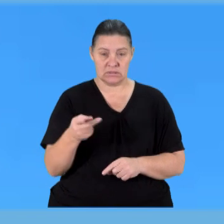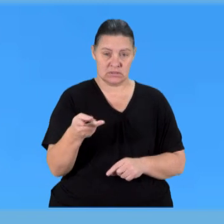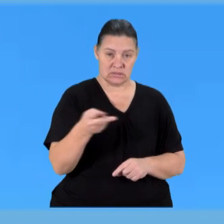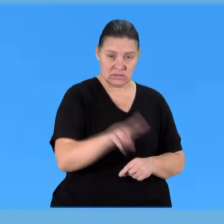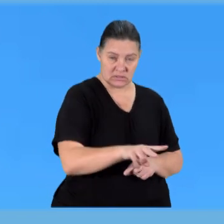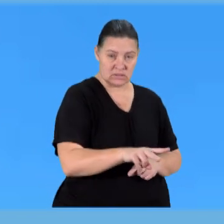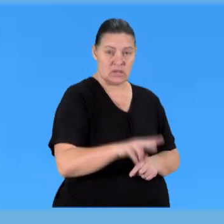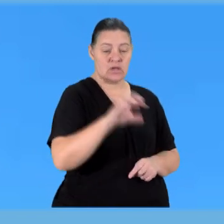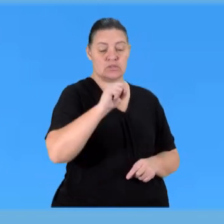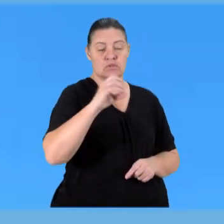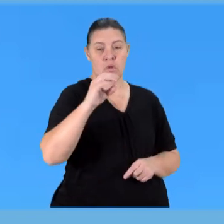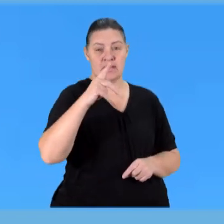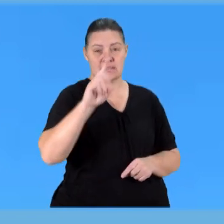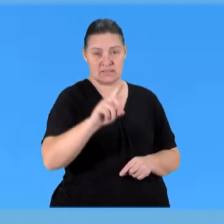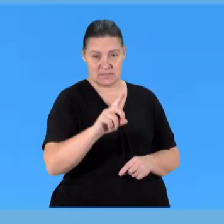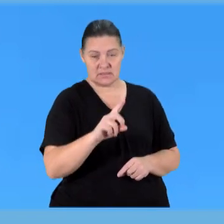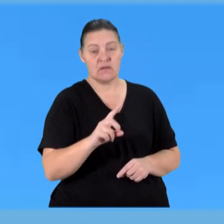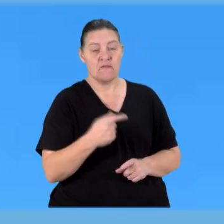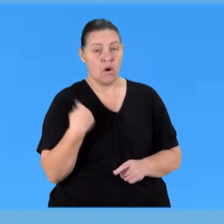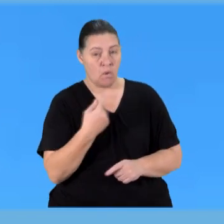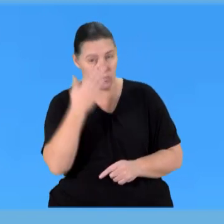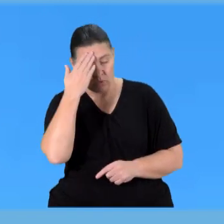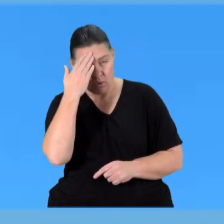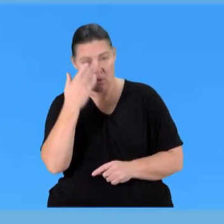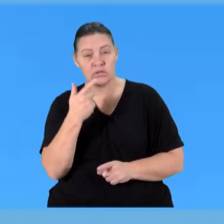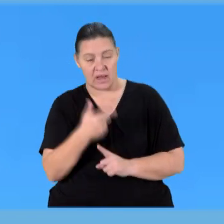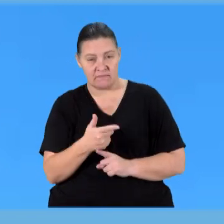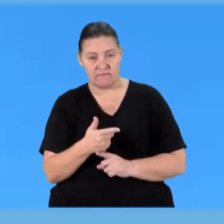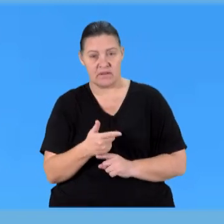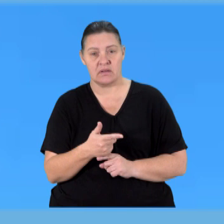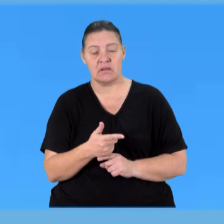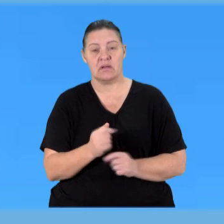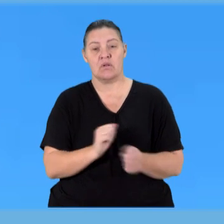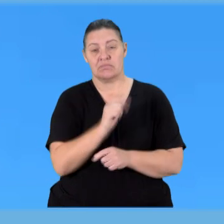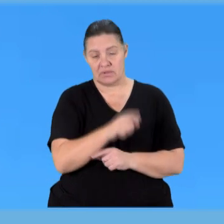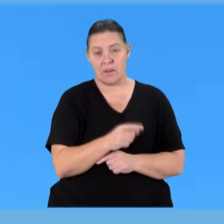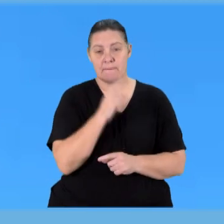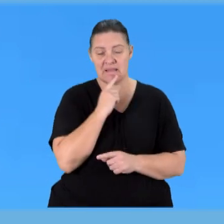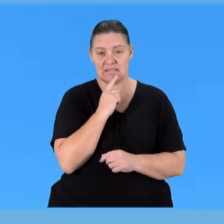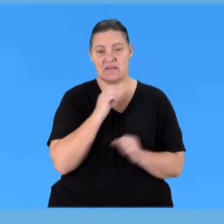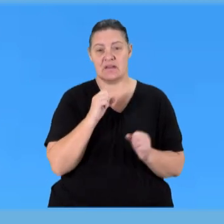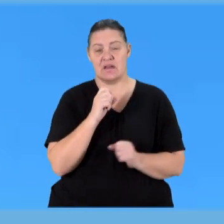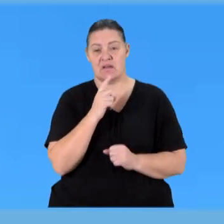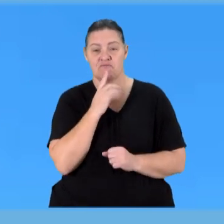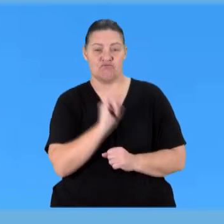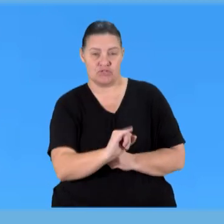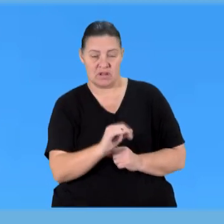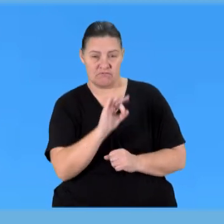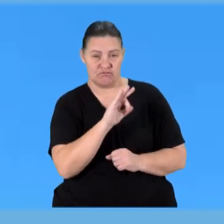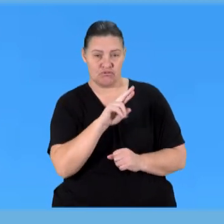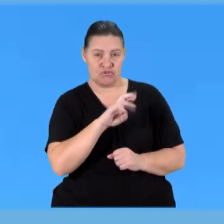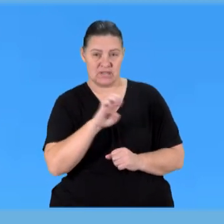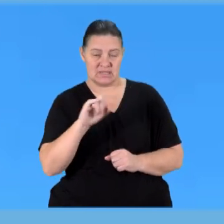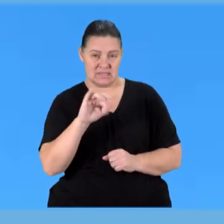And then from a liquid into a solid, we know that for us to get a solid from a liquid, we must